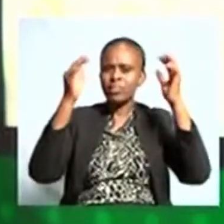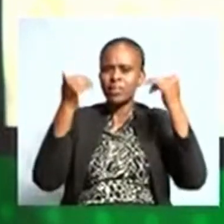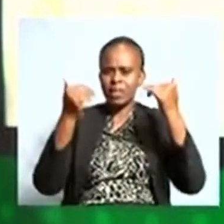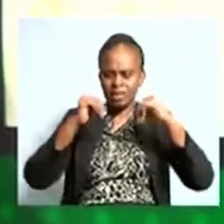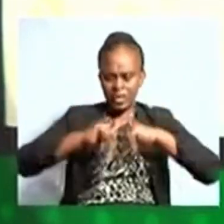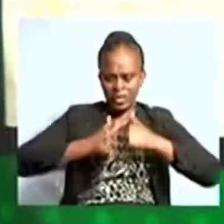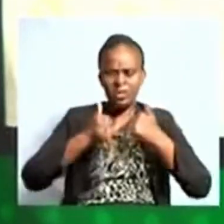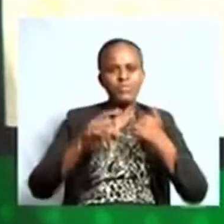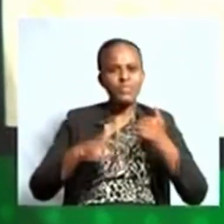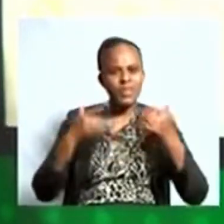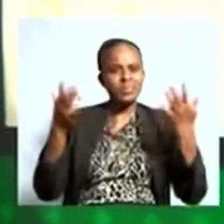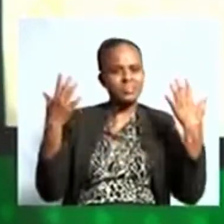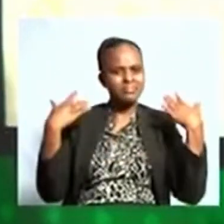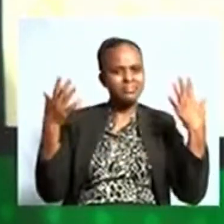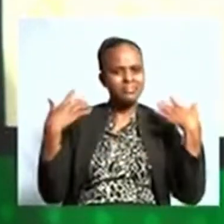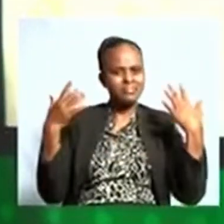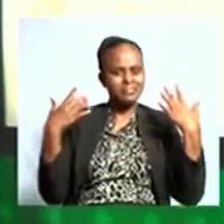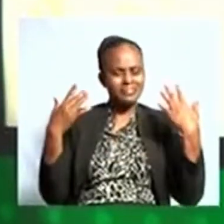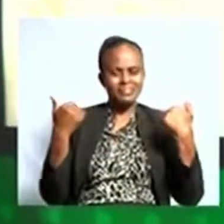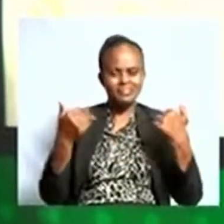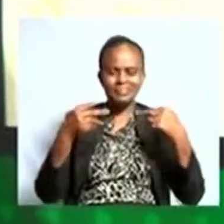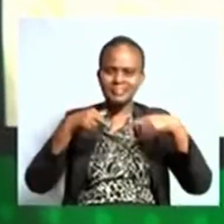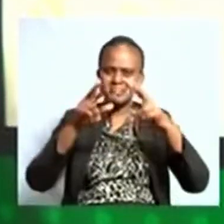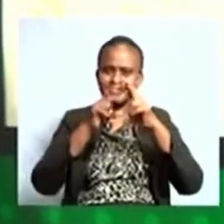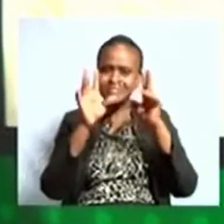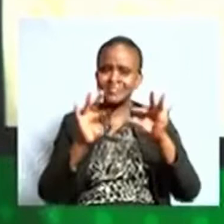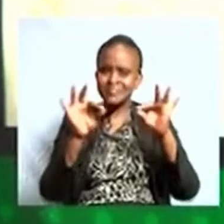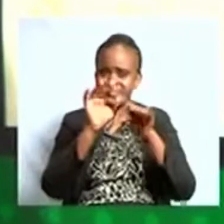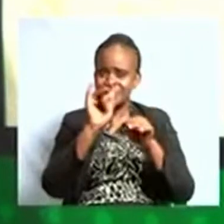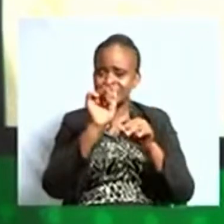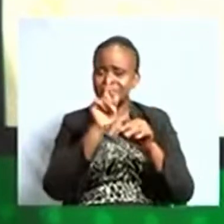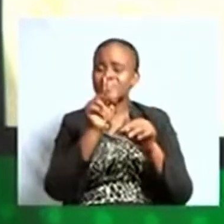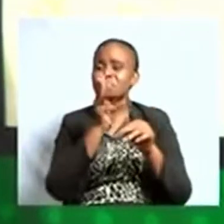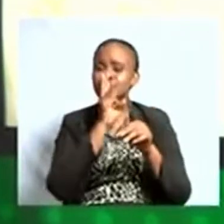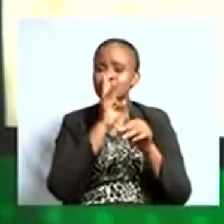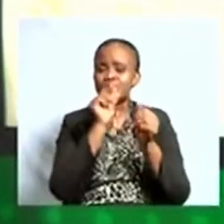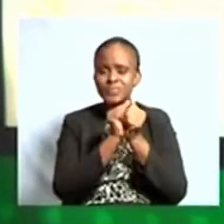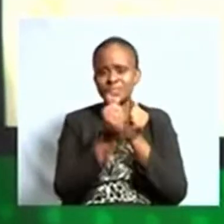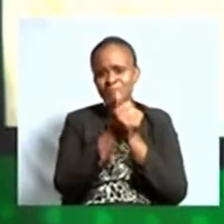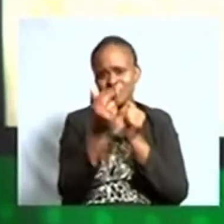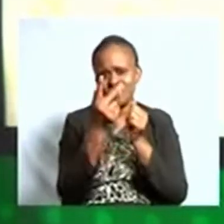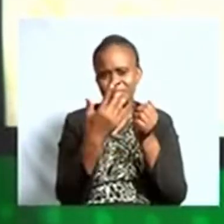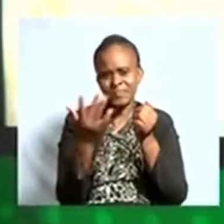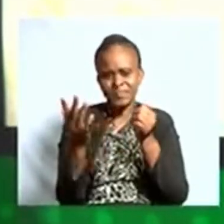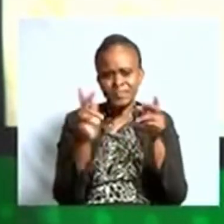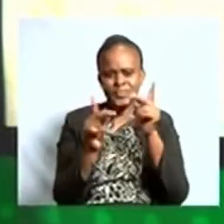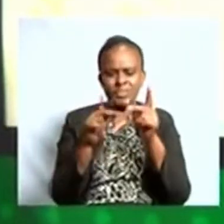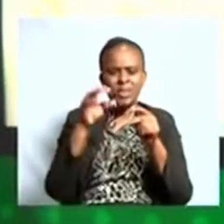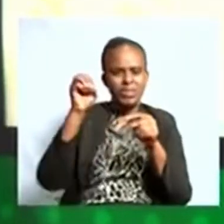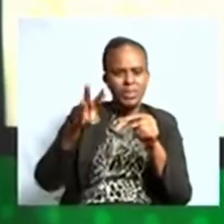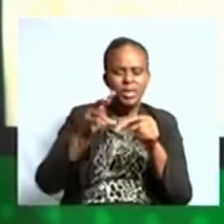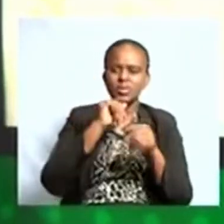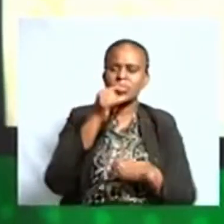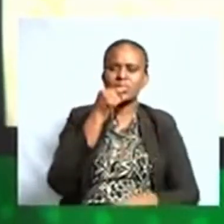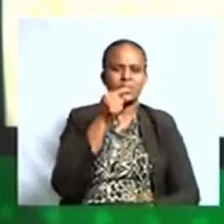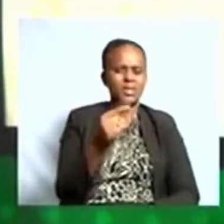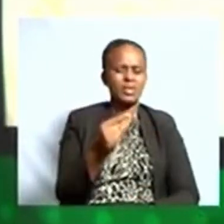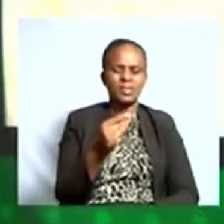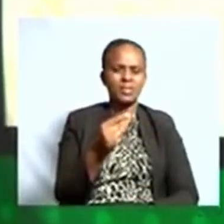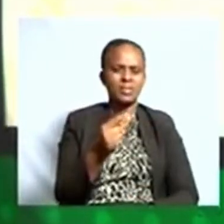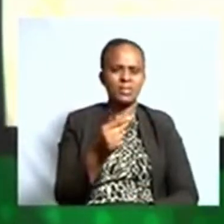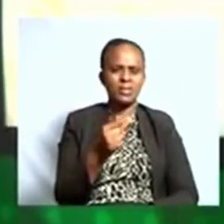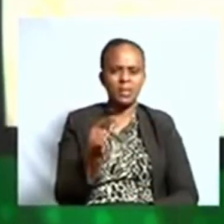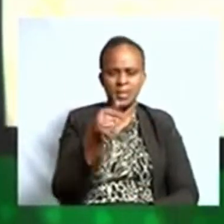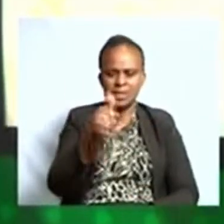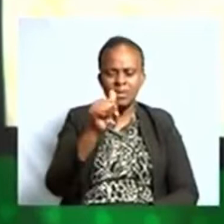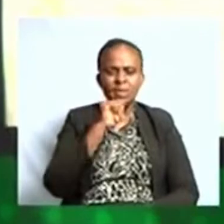even feel the fresh air. So the roads are as important as water and other things. So the people of Munali have not said they